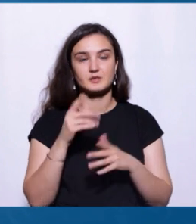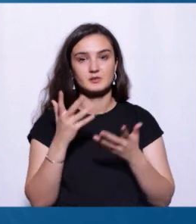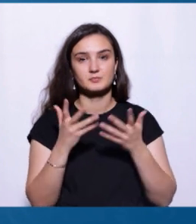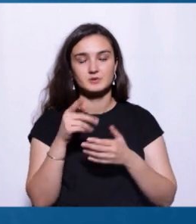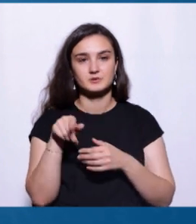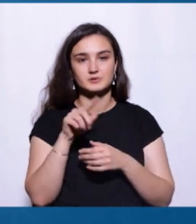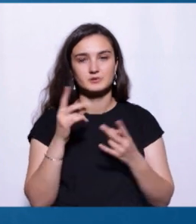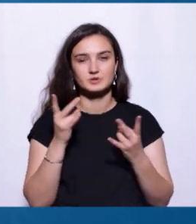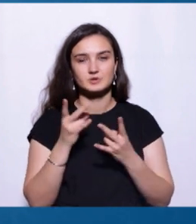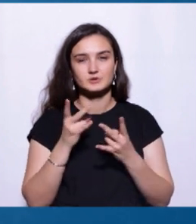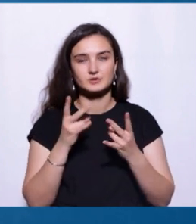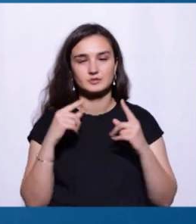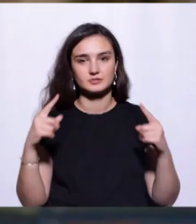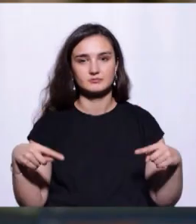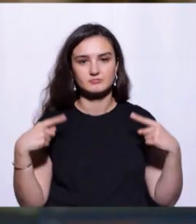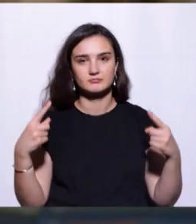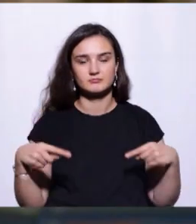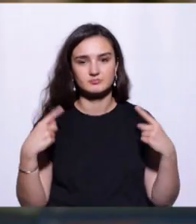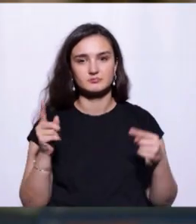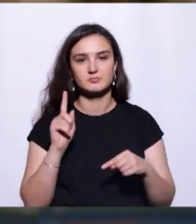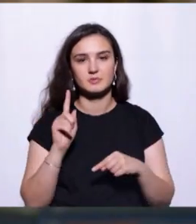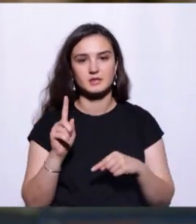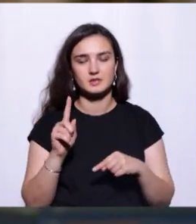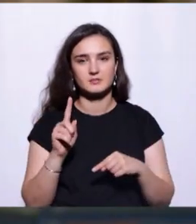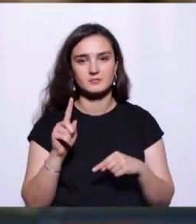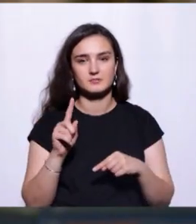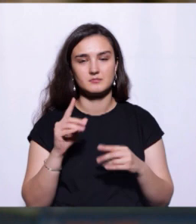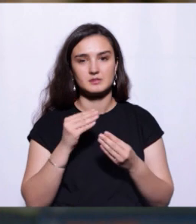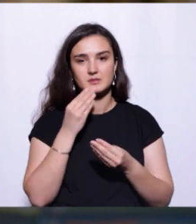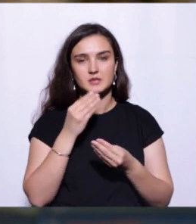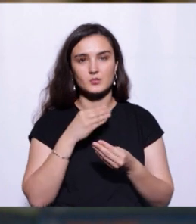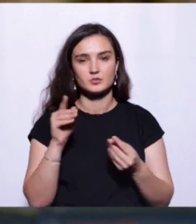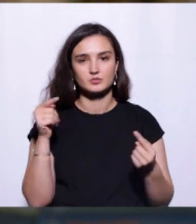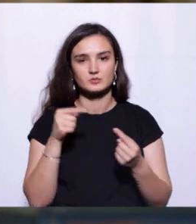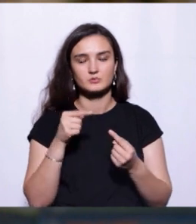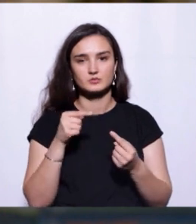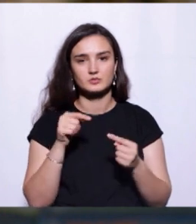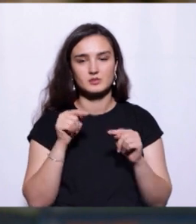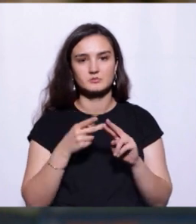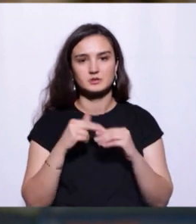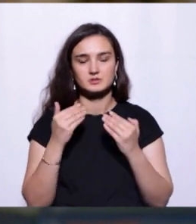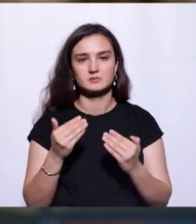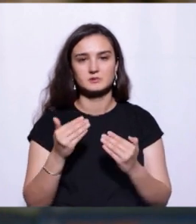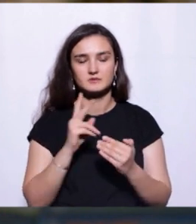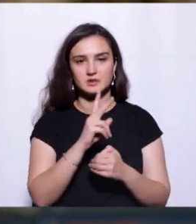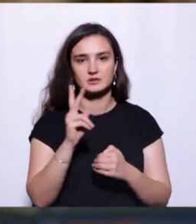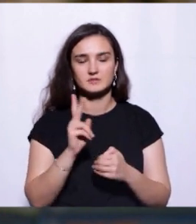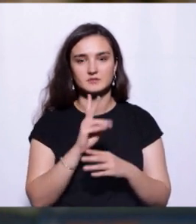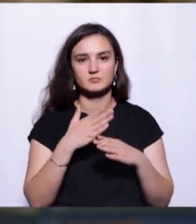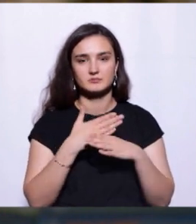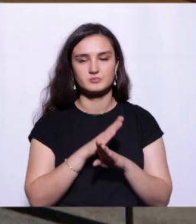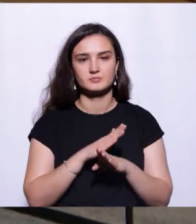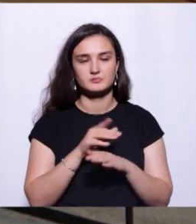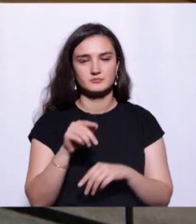probably going to need a wheelchair. But the best fit for anyone that has broken